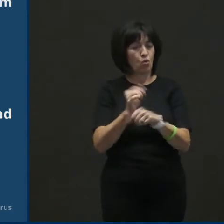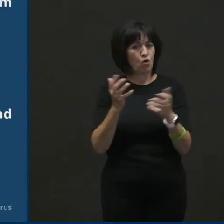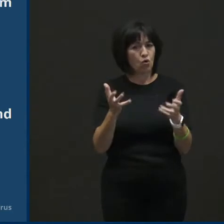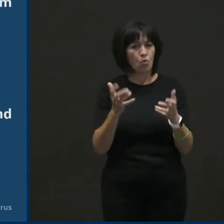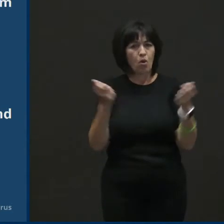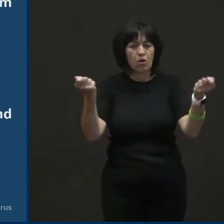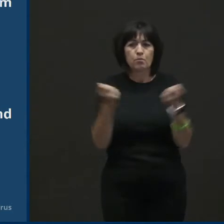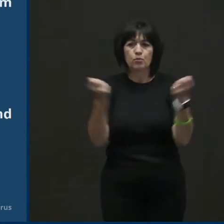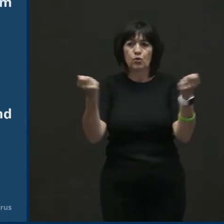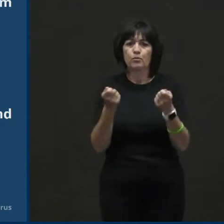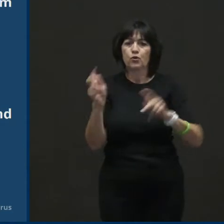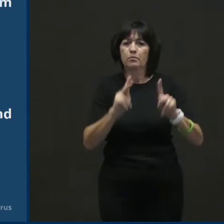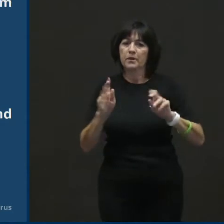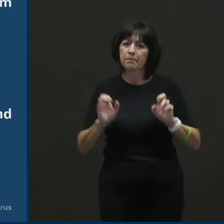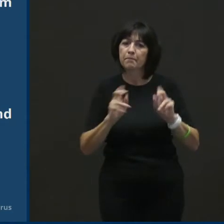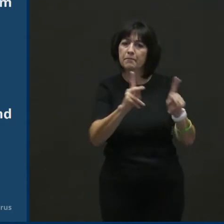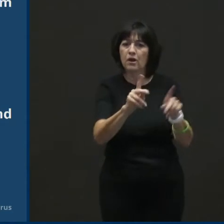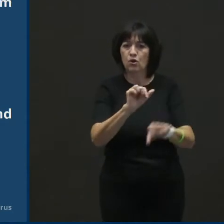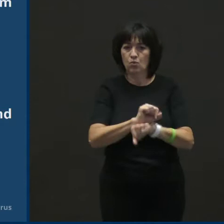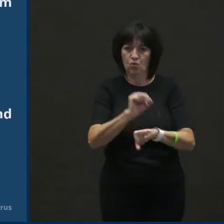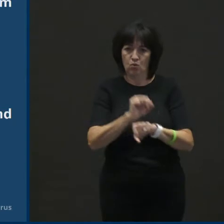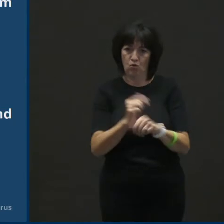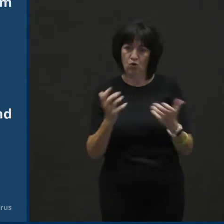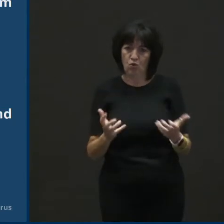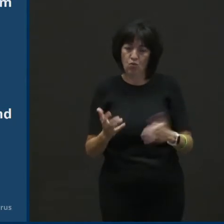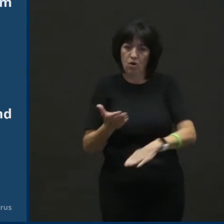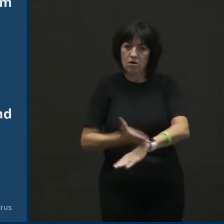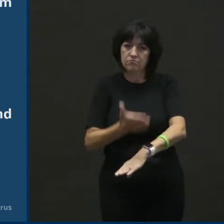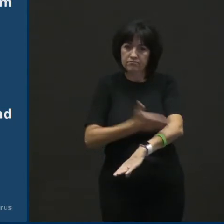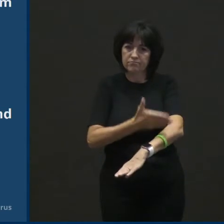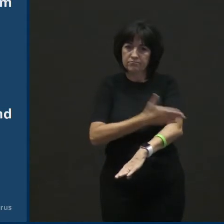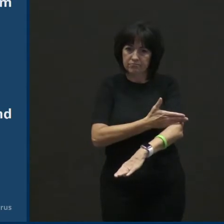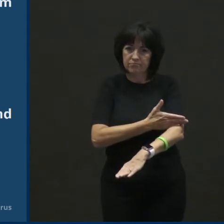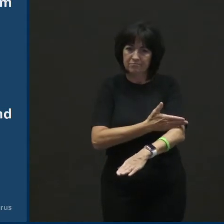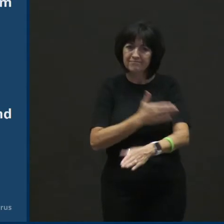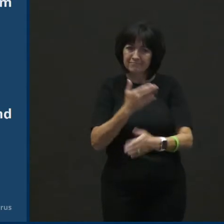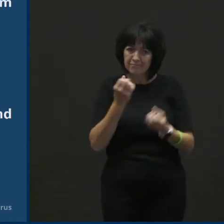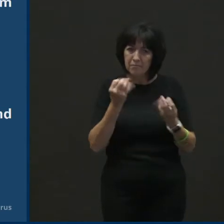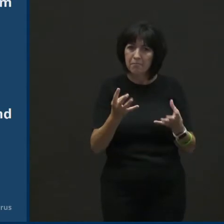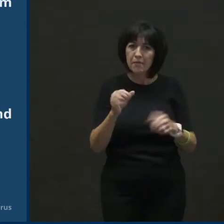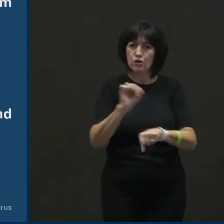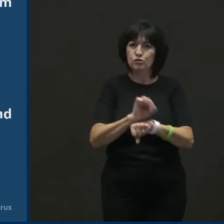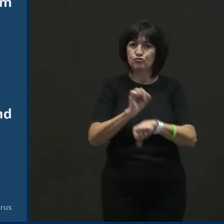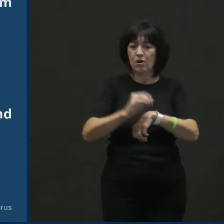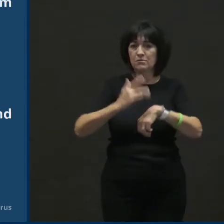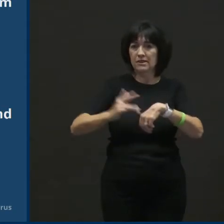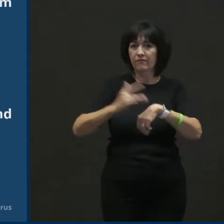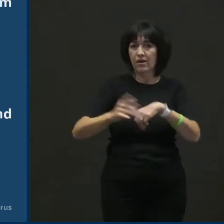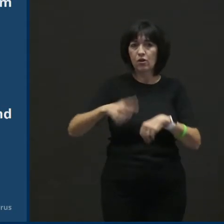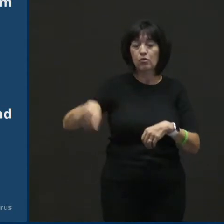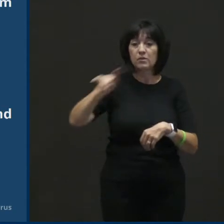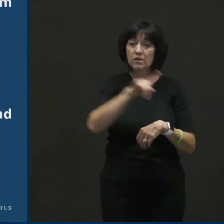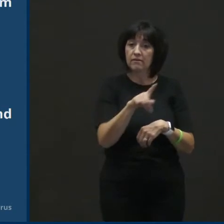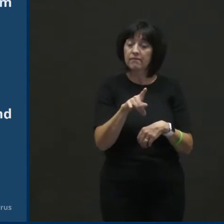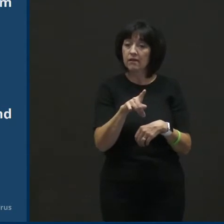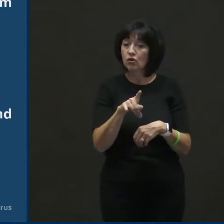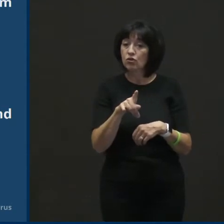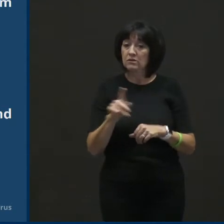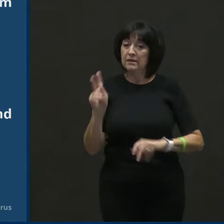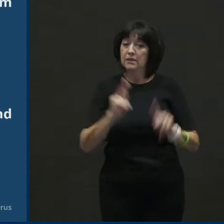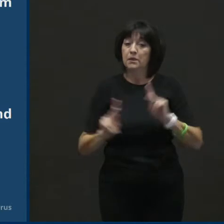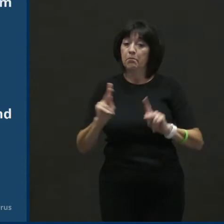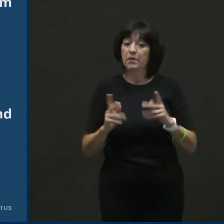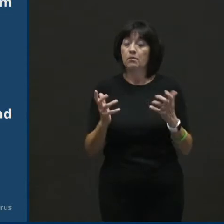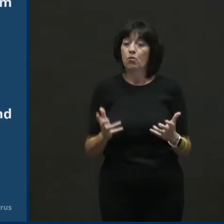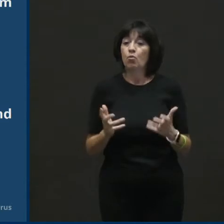again. There are lots of jobs that are in high demand, and lots of folks that'll be looking to improve